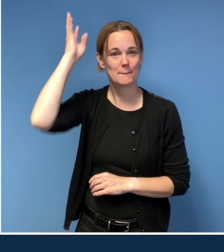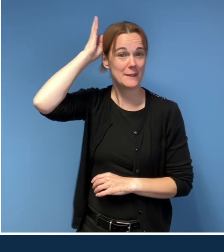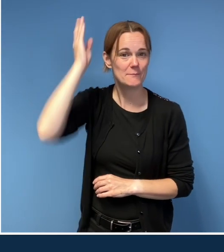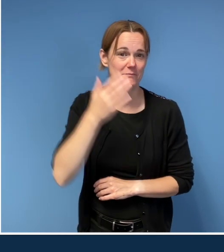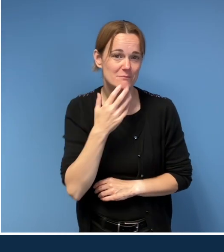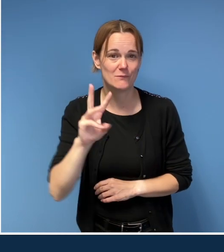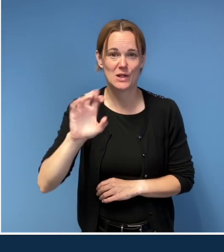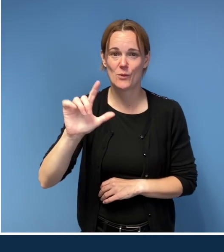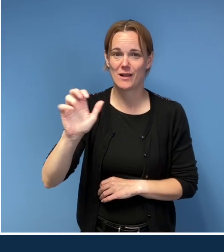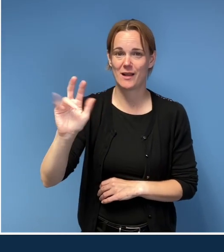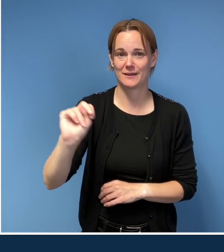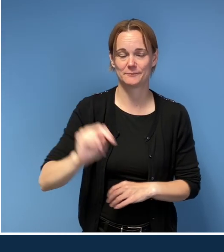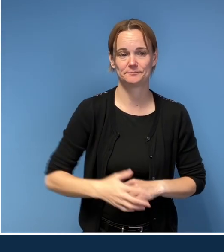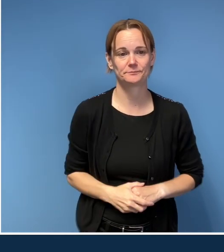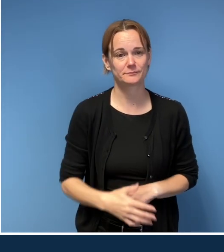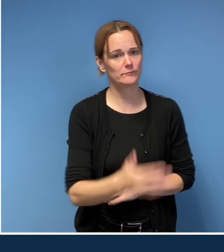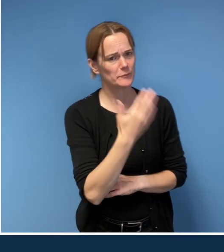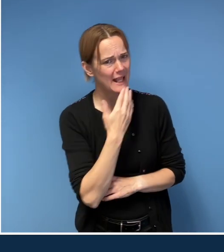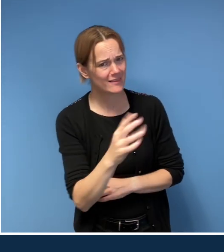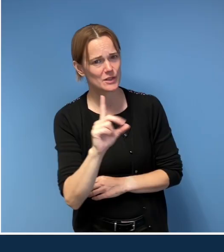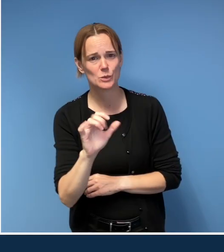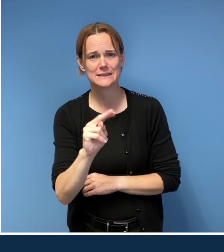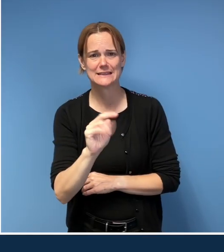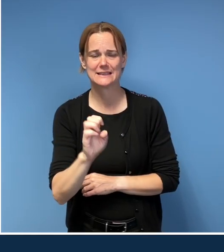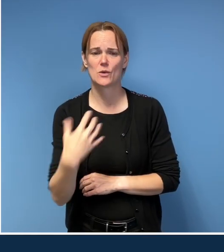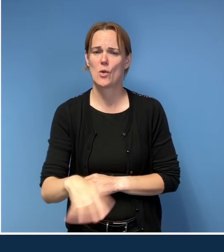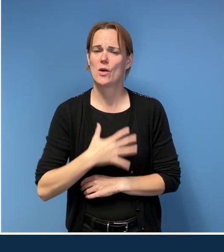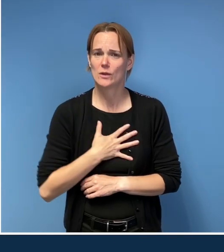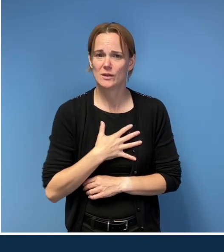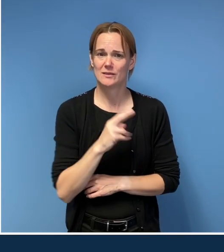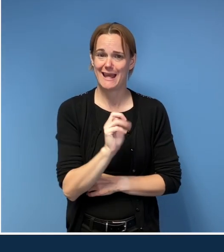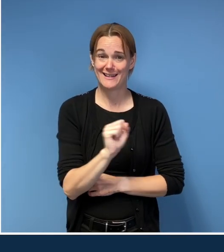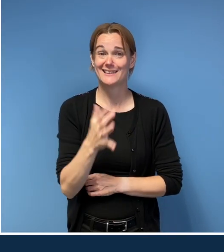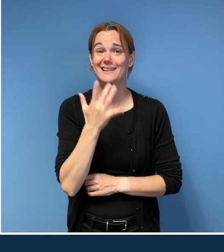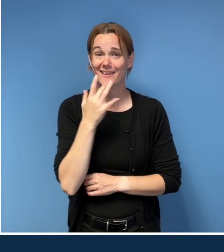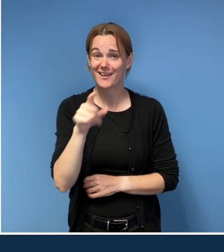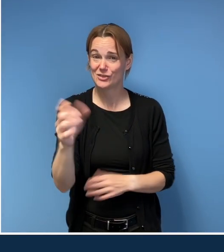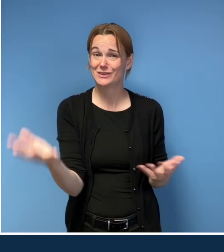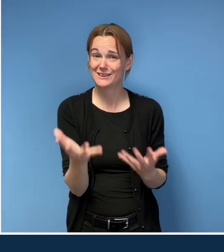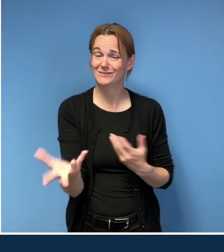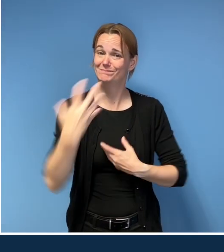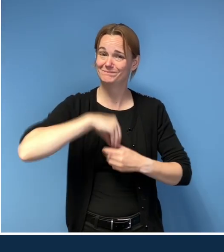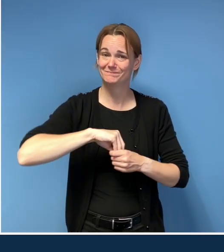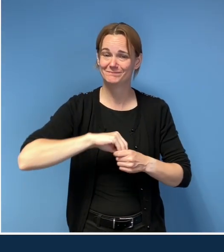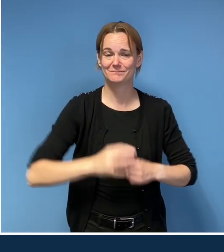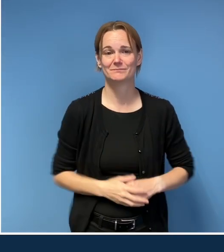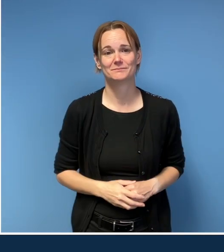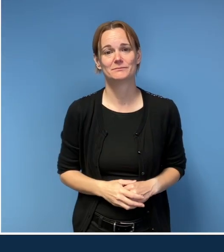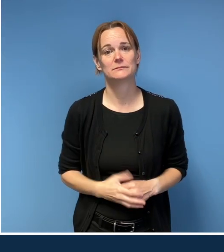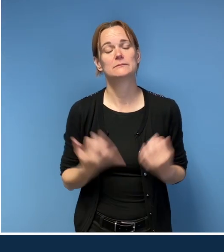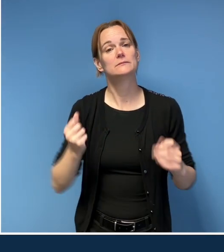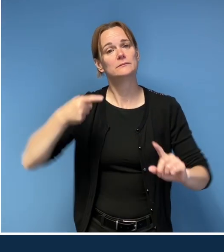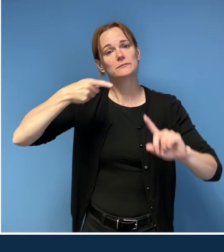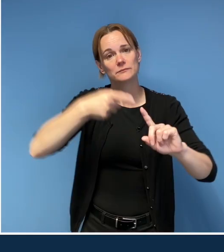Thank you, Denise. And we're really fortunate to have you here working at NSCC, and I mean that from the heart. And so this episode really does focus on, we'll dig in more